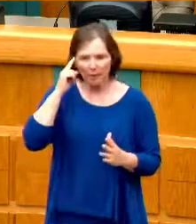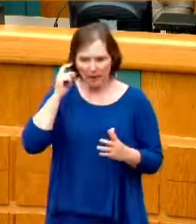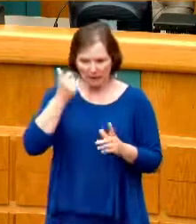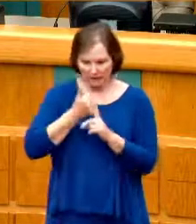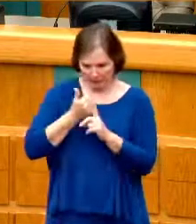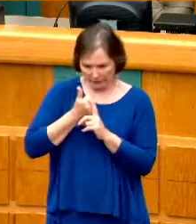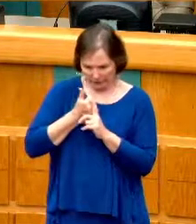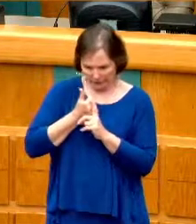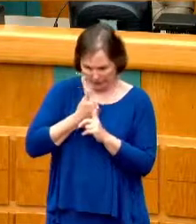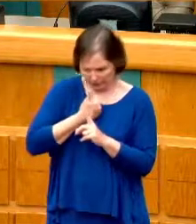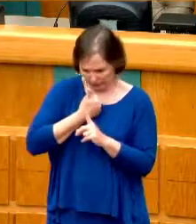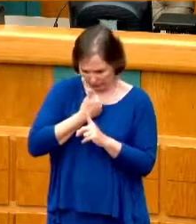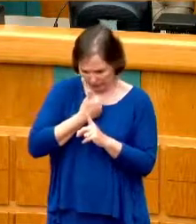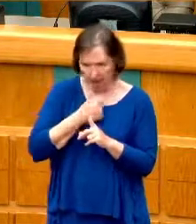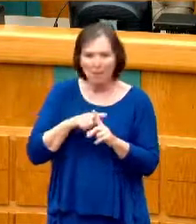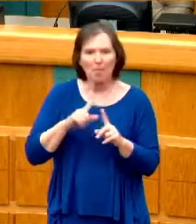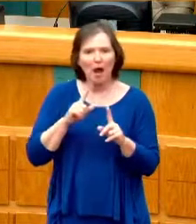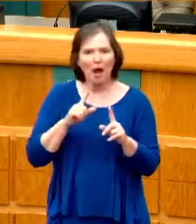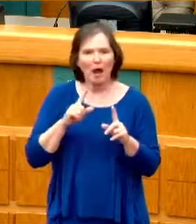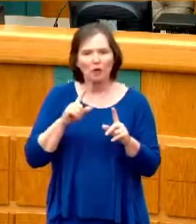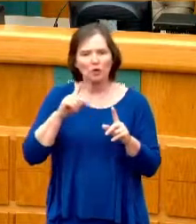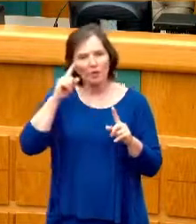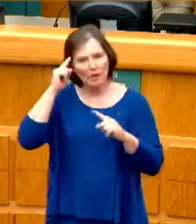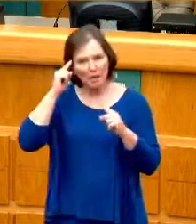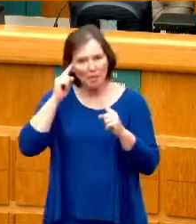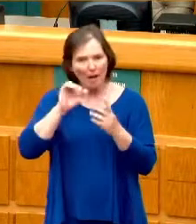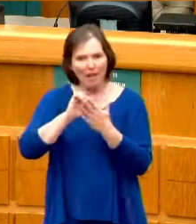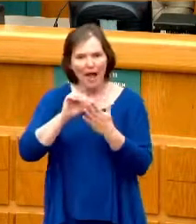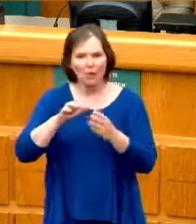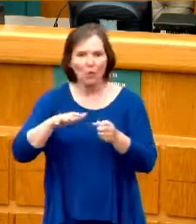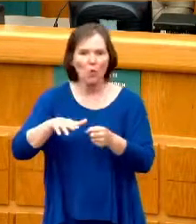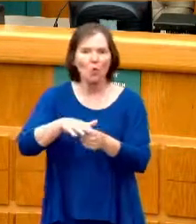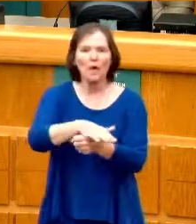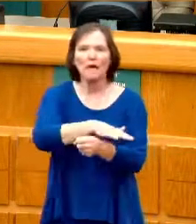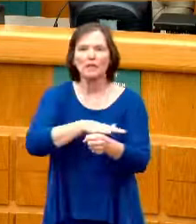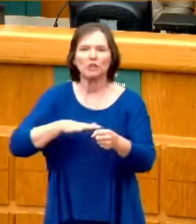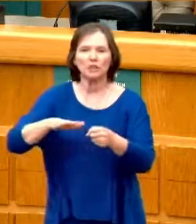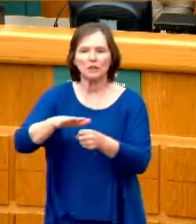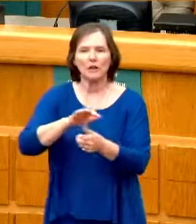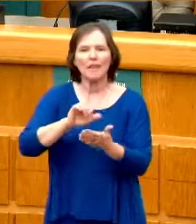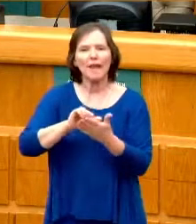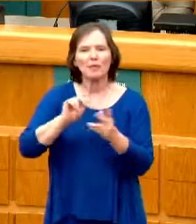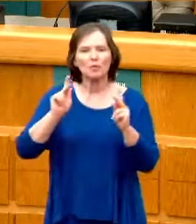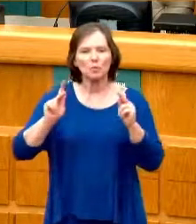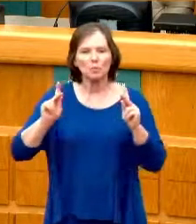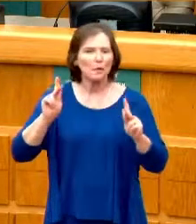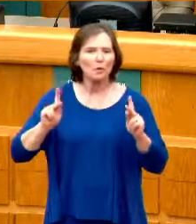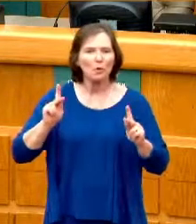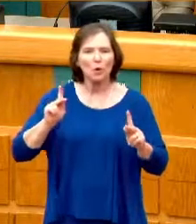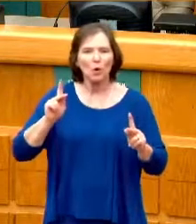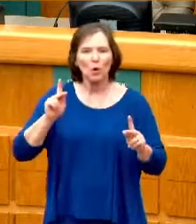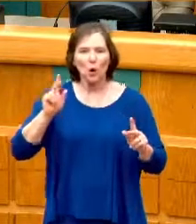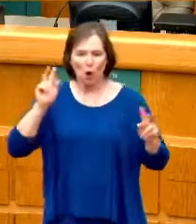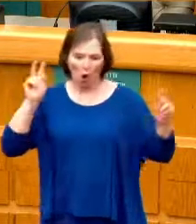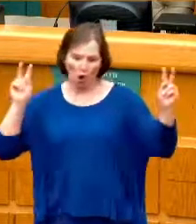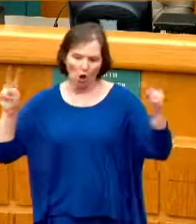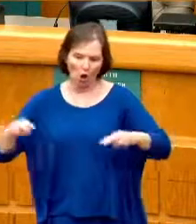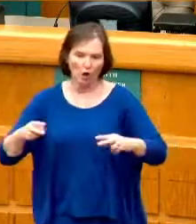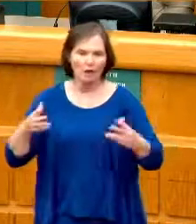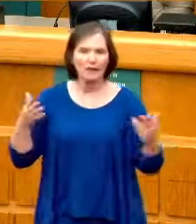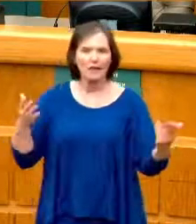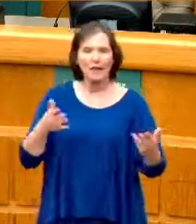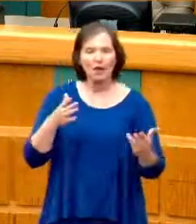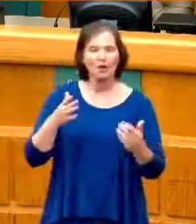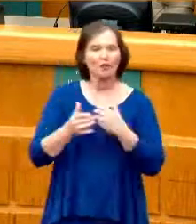region first. This is why we're admired in South Texas. This is a duty that we carried out